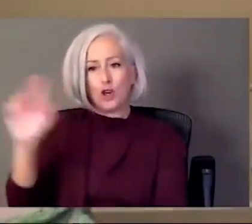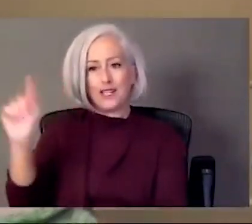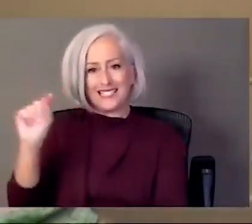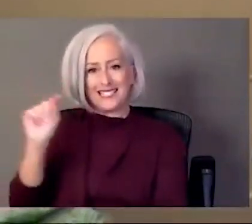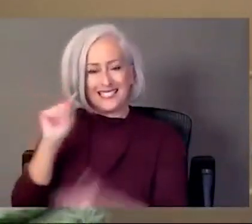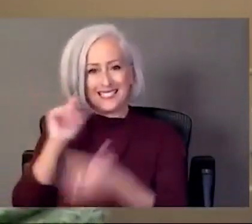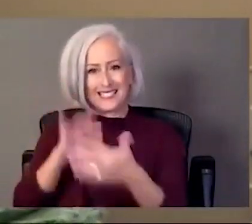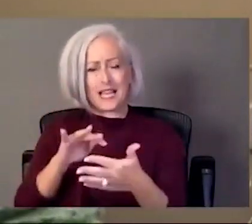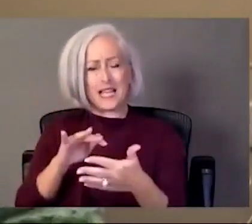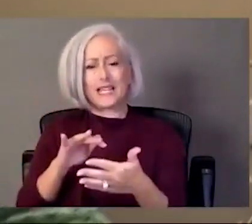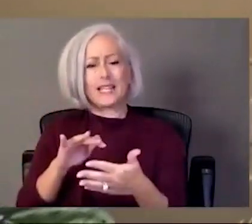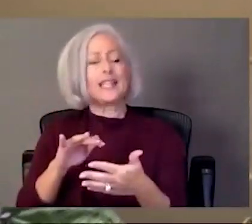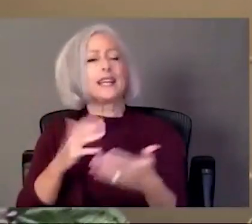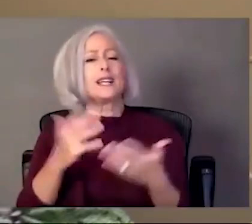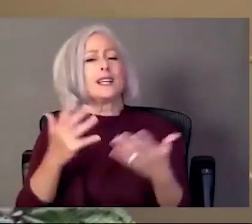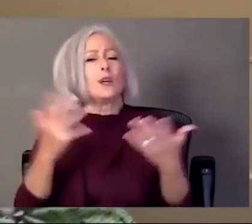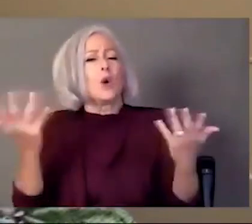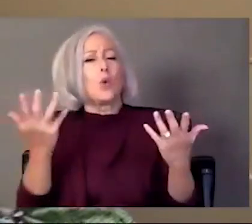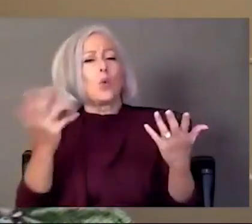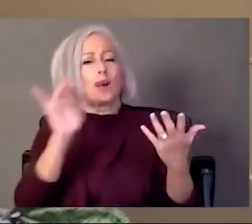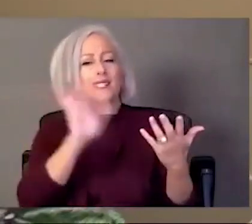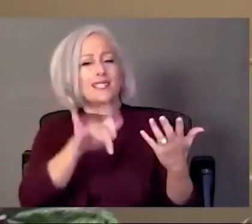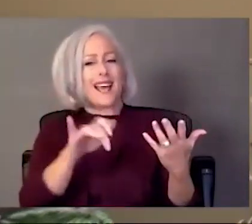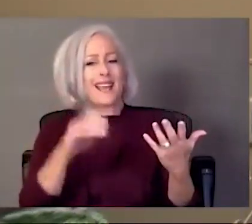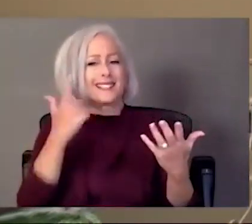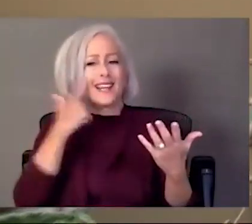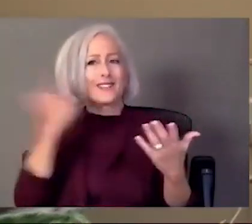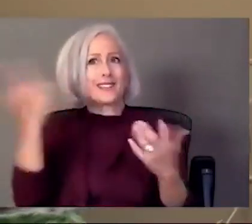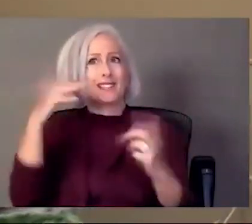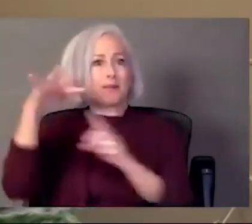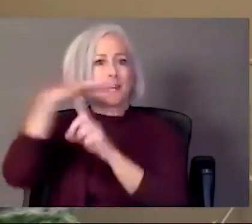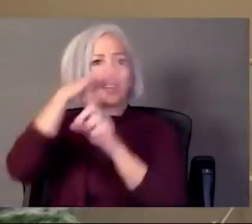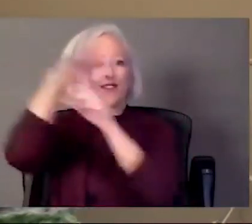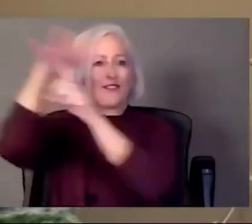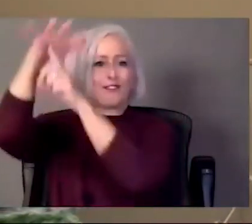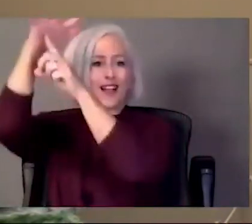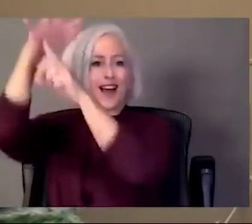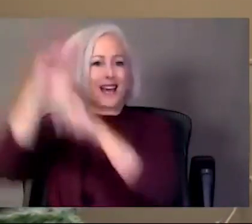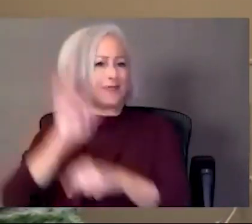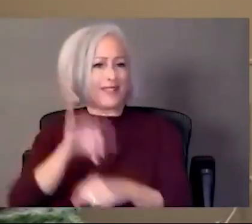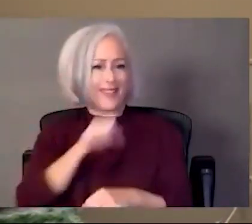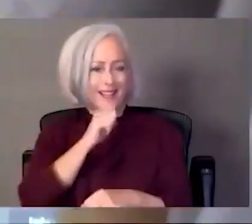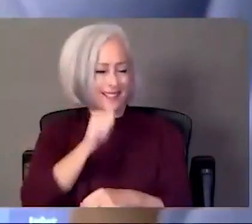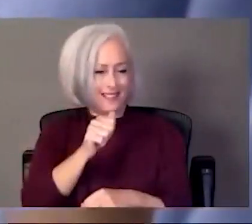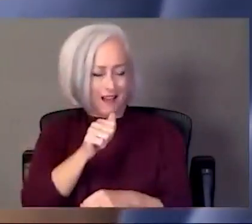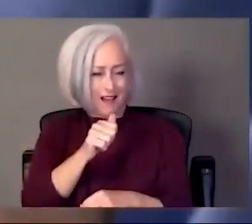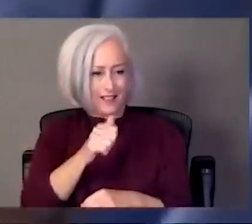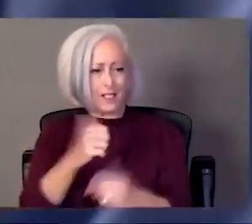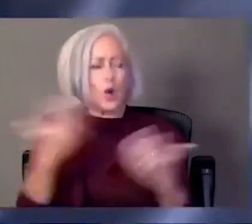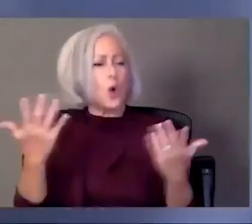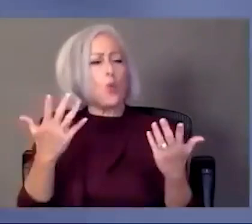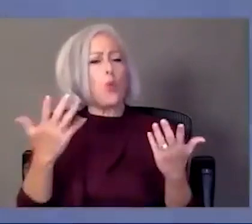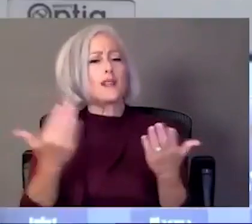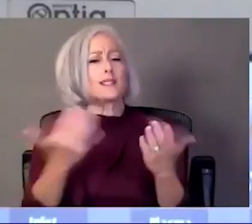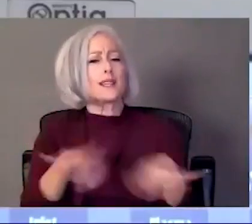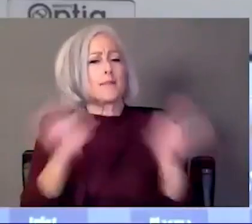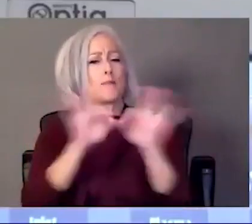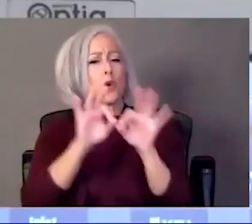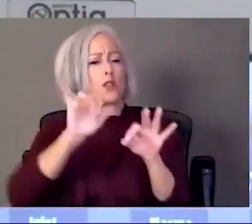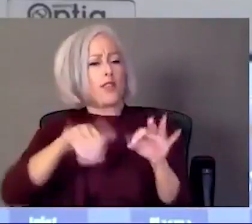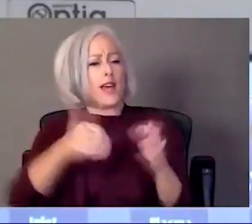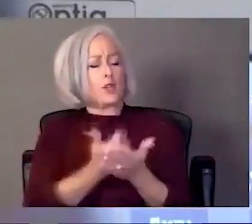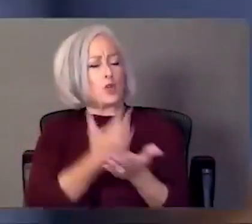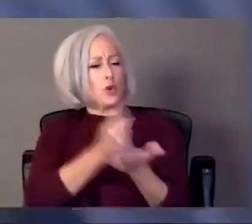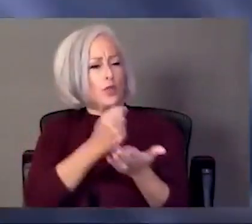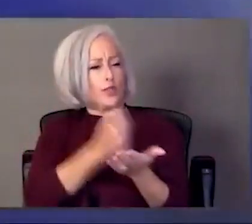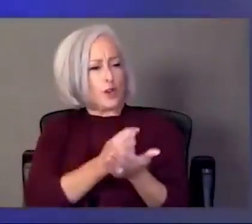about, first, Dr. McGuirk, what's so groundbreaking about this new therapy? And talk to us a little bit about what is this large B-cell